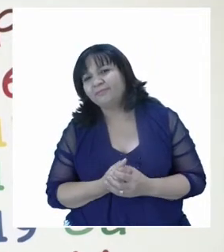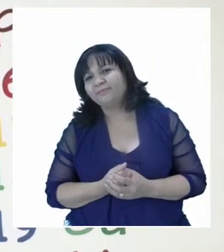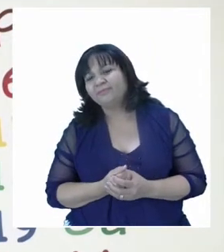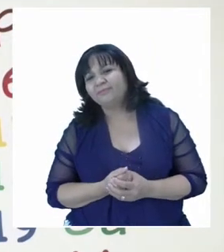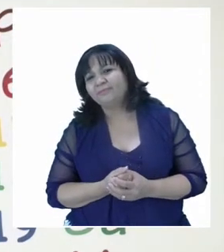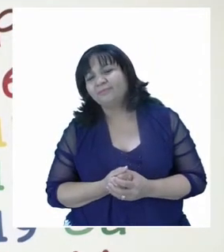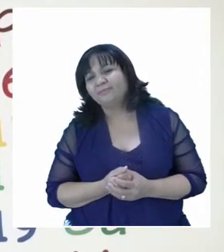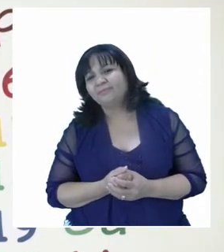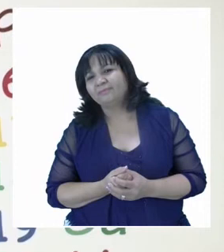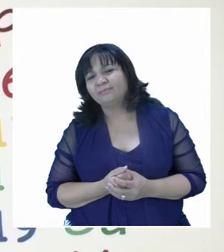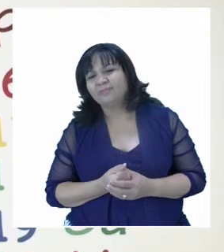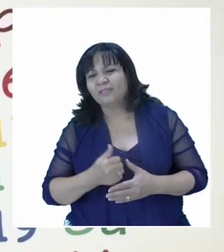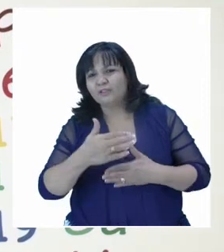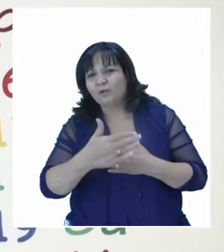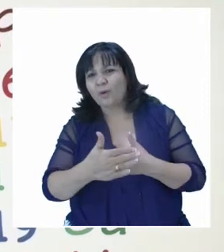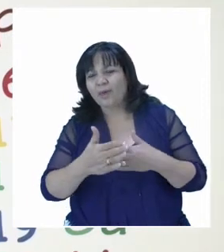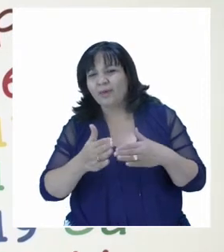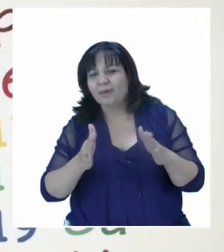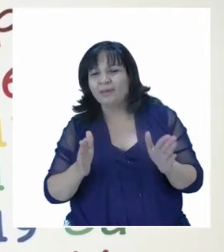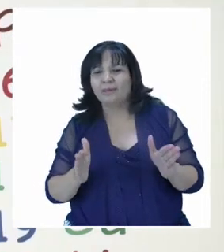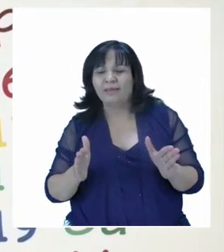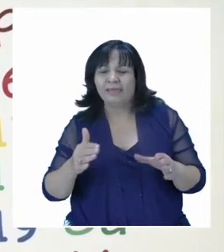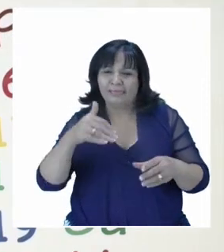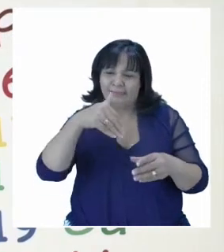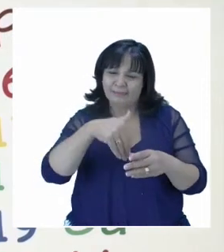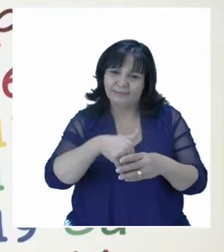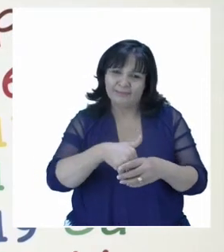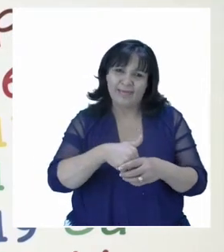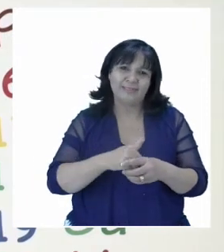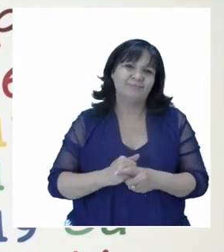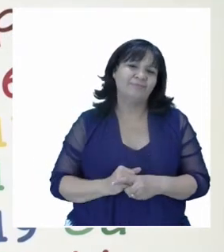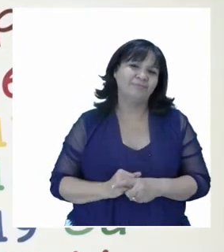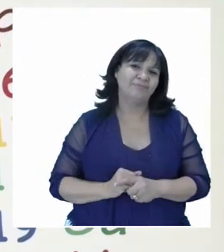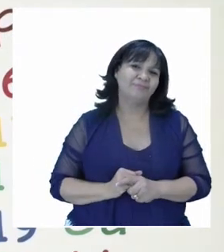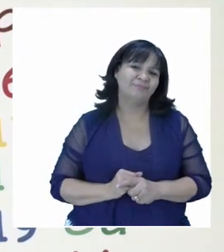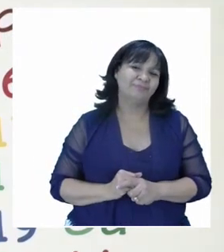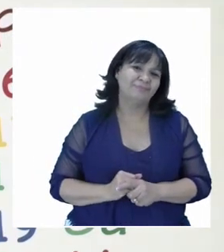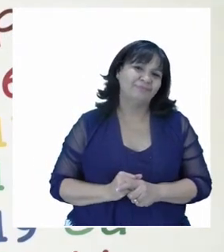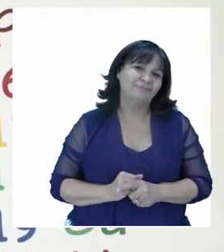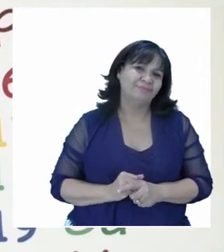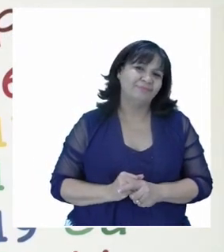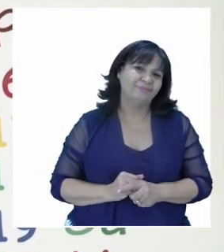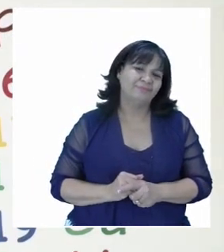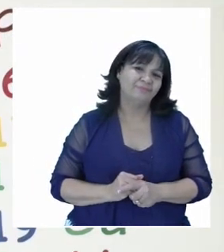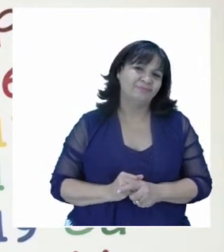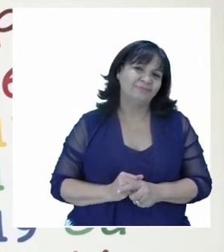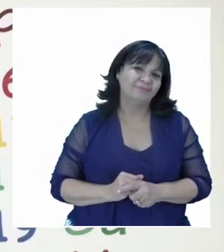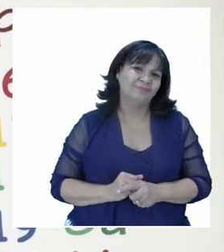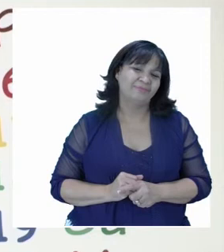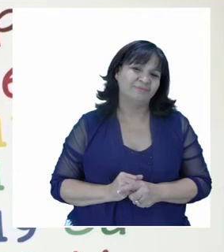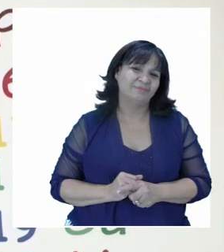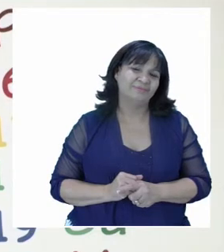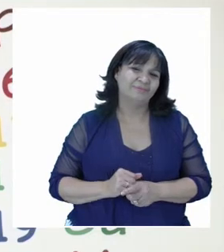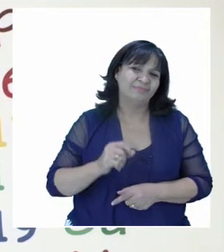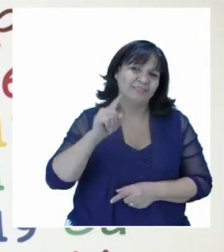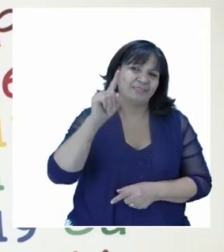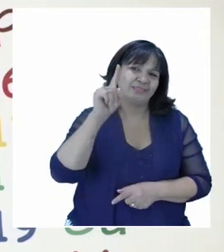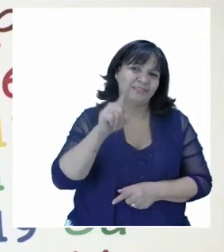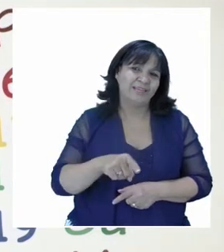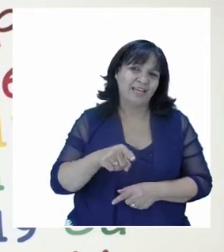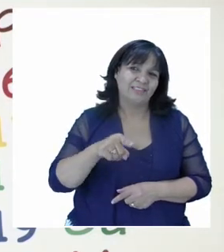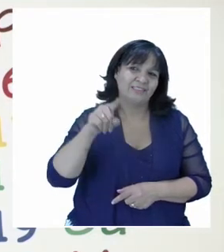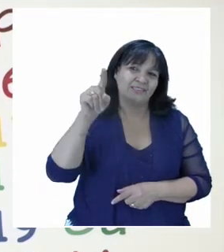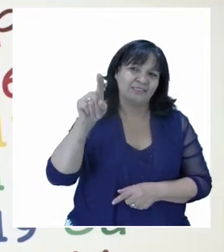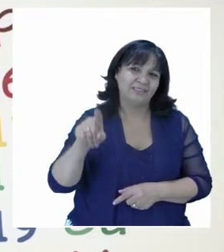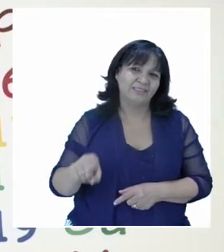a square inside. Now this is called a hashtag and you can find it